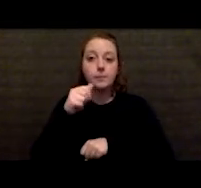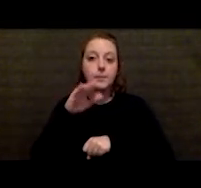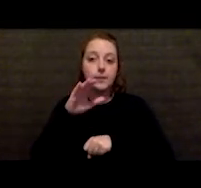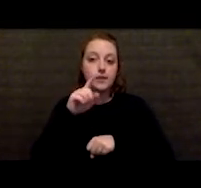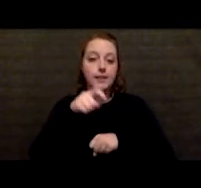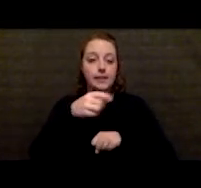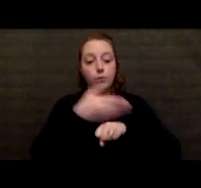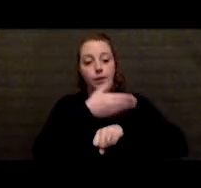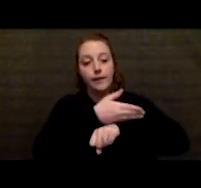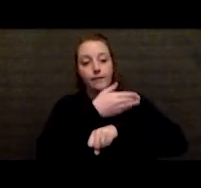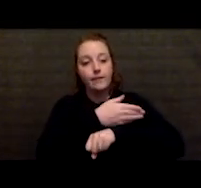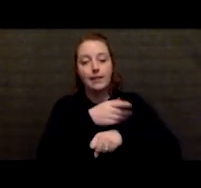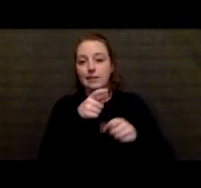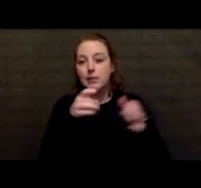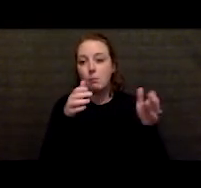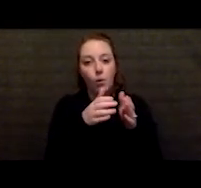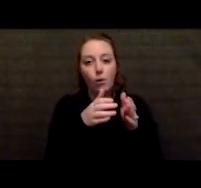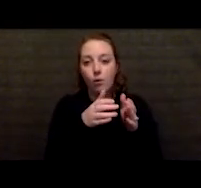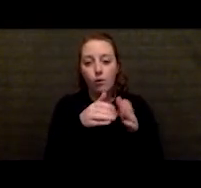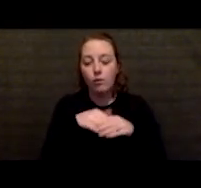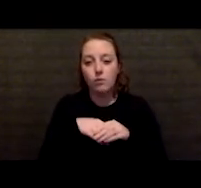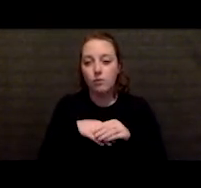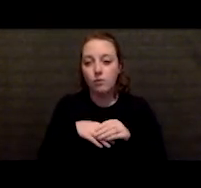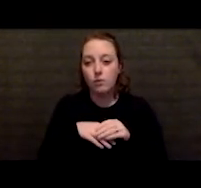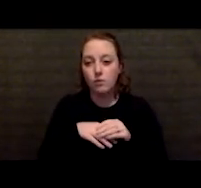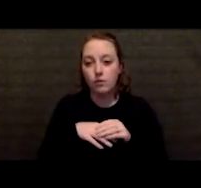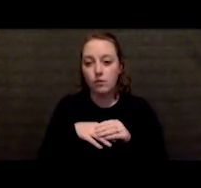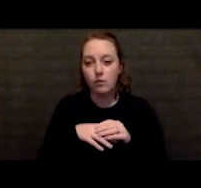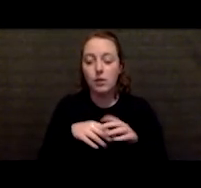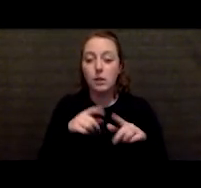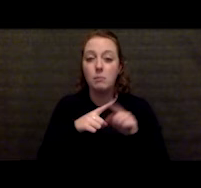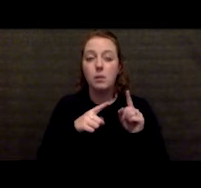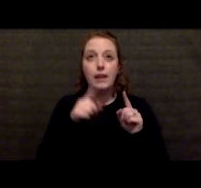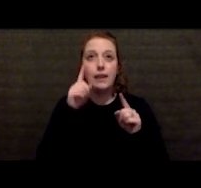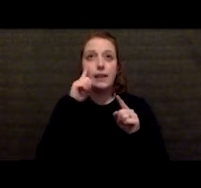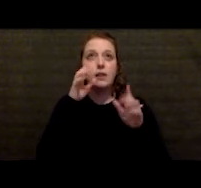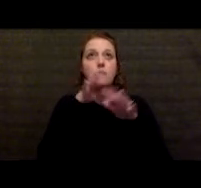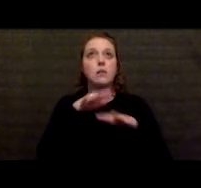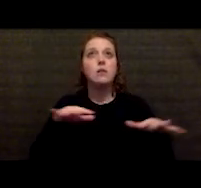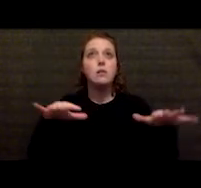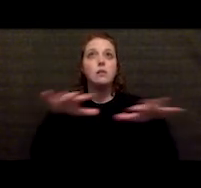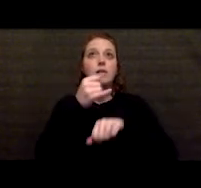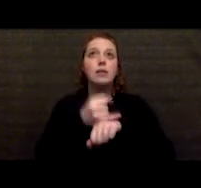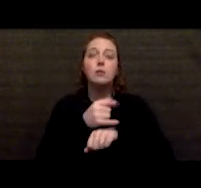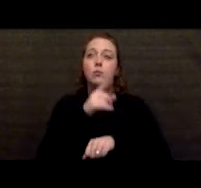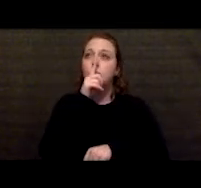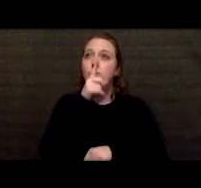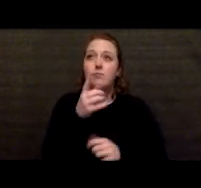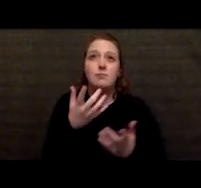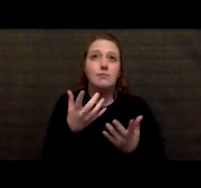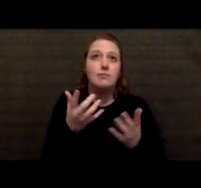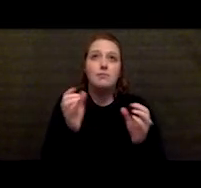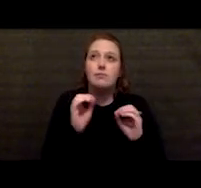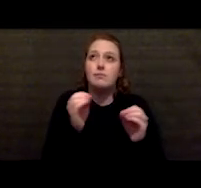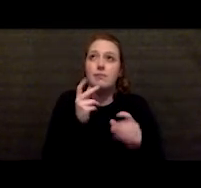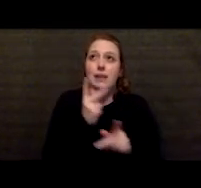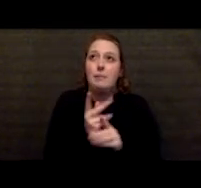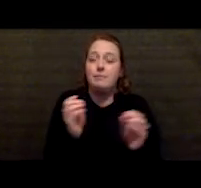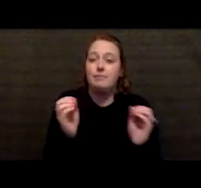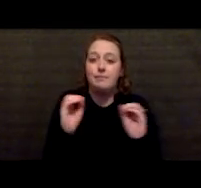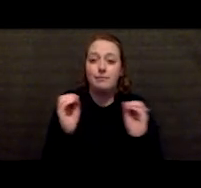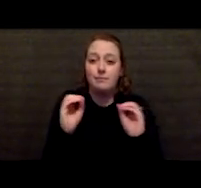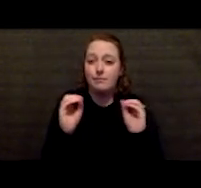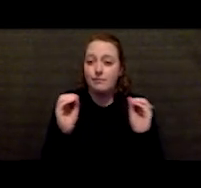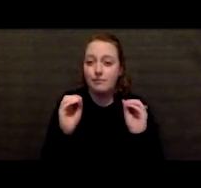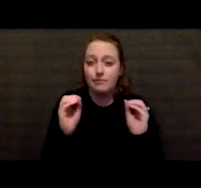other area on that campus right now that's south. It can all be demolished, in my opinion, after 25 years of being involved in it. I'm